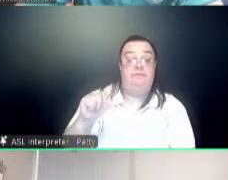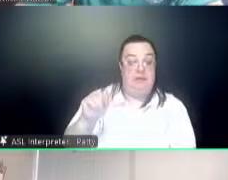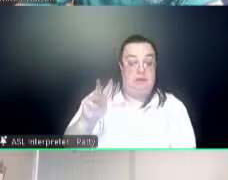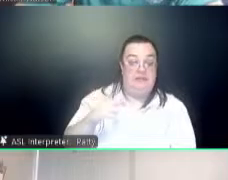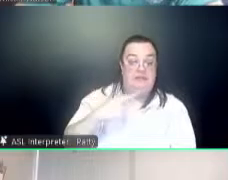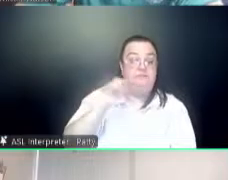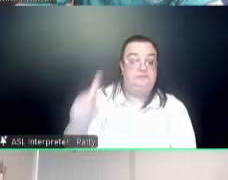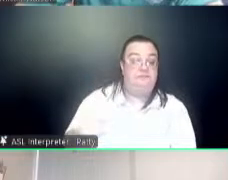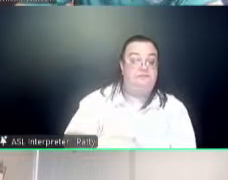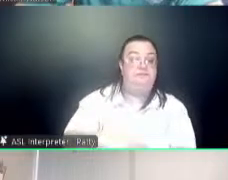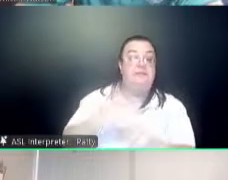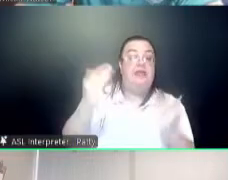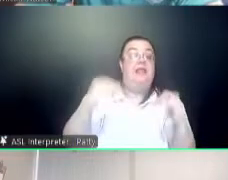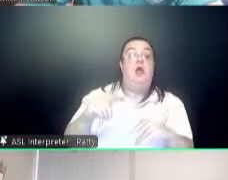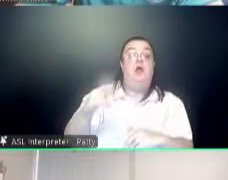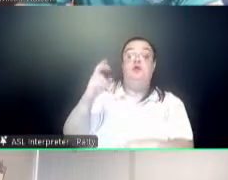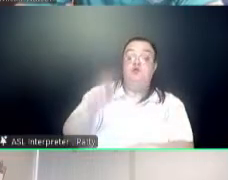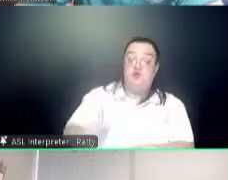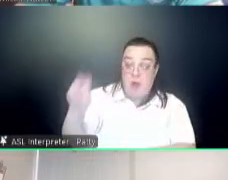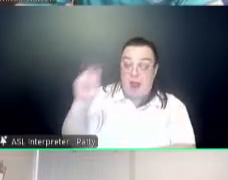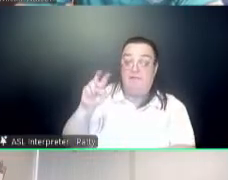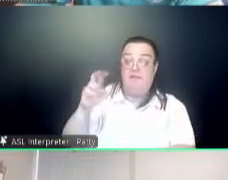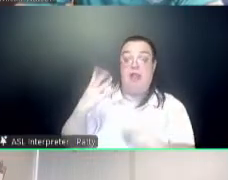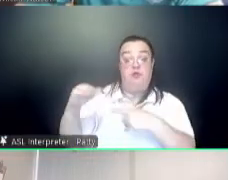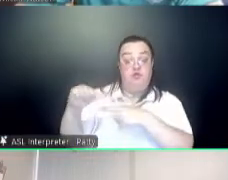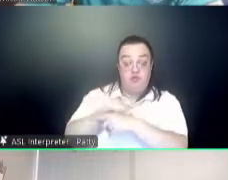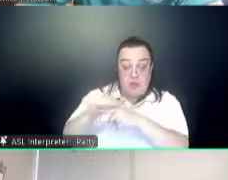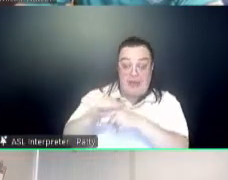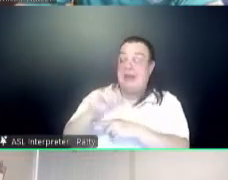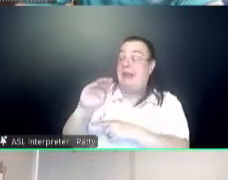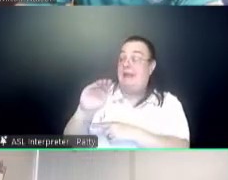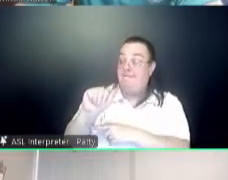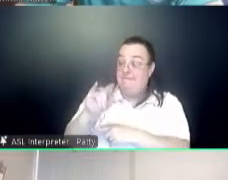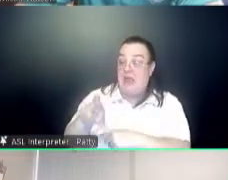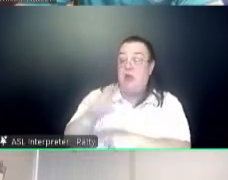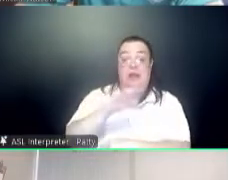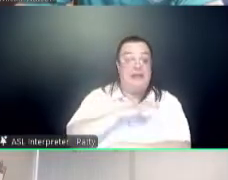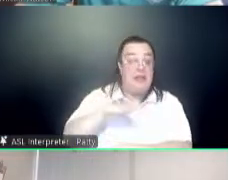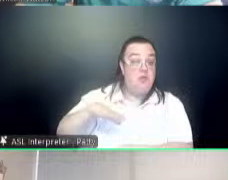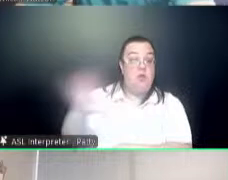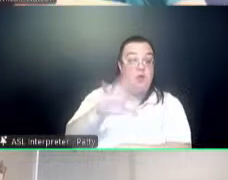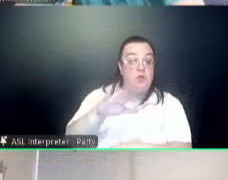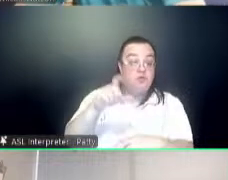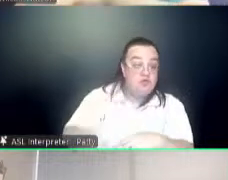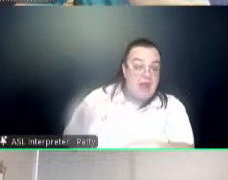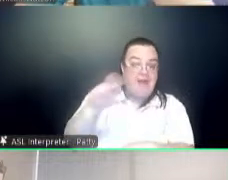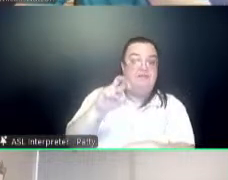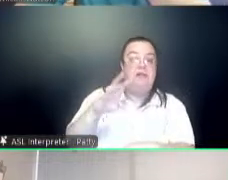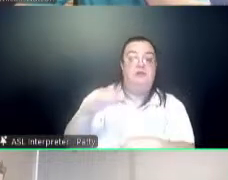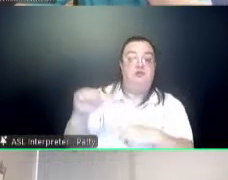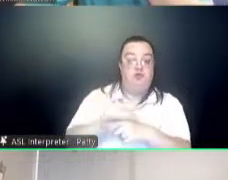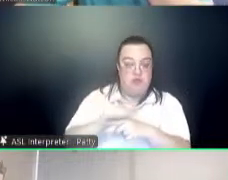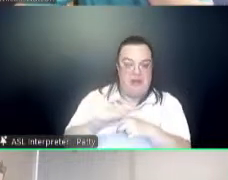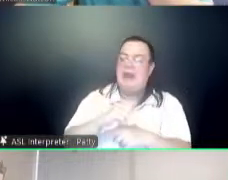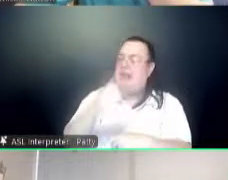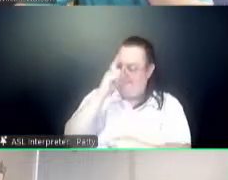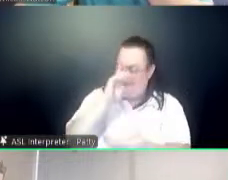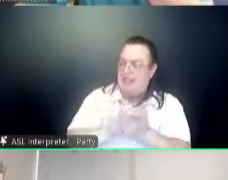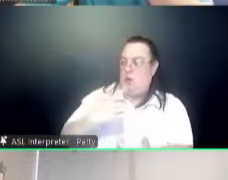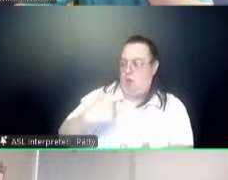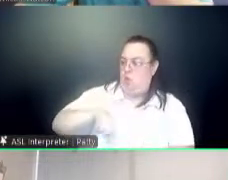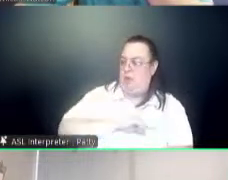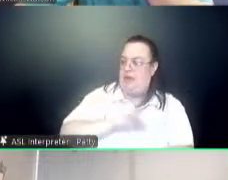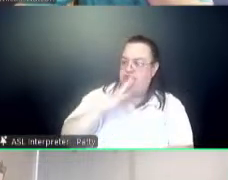And travel and training, Mayor and Council, your travel and training. I think we've talked about what